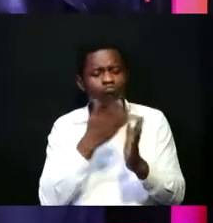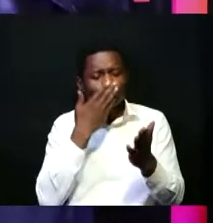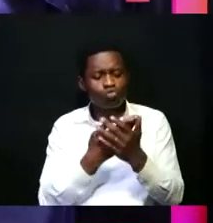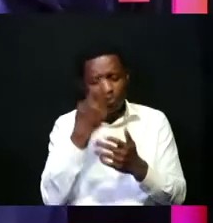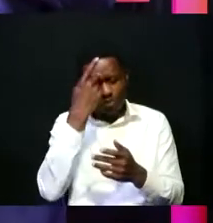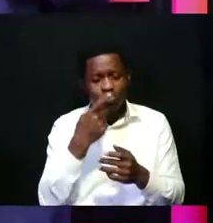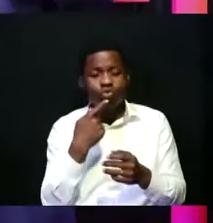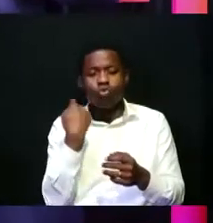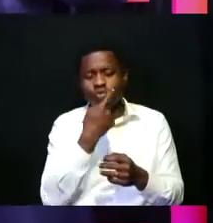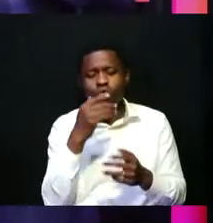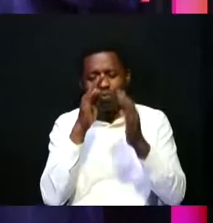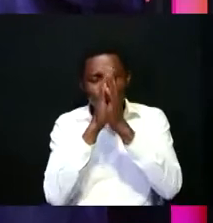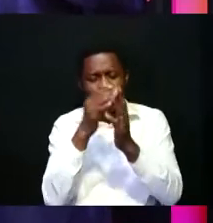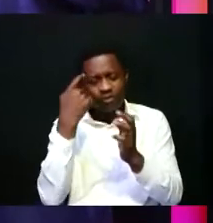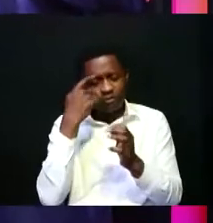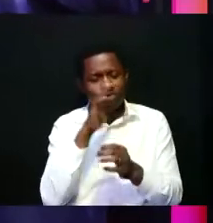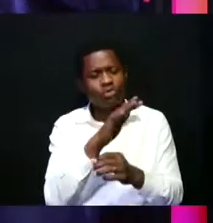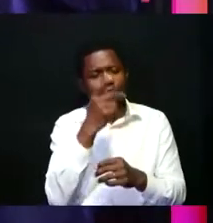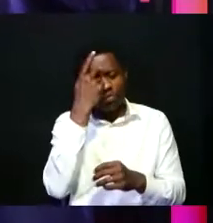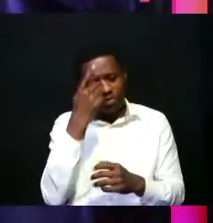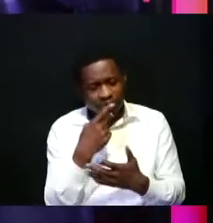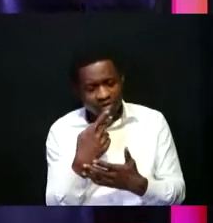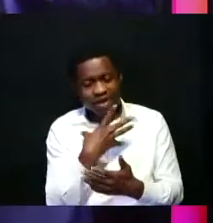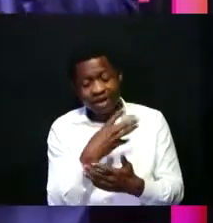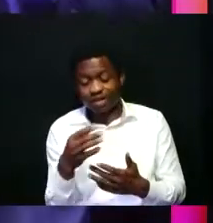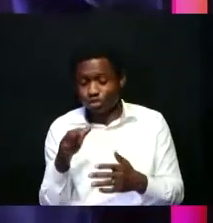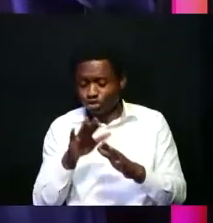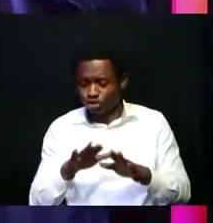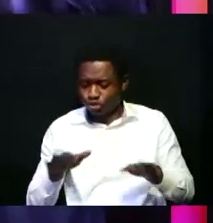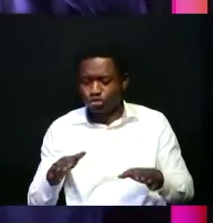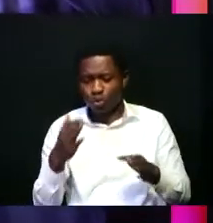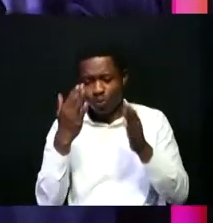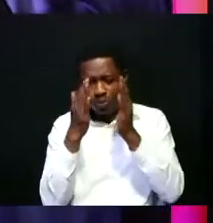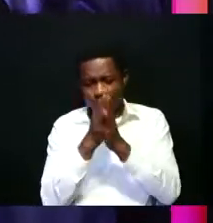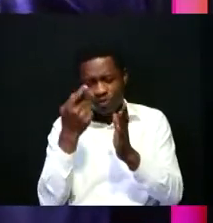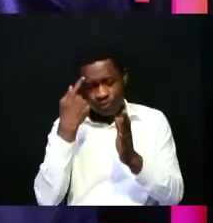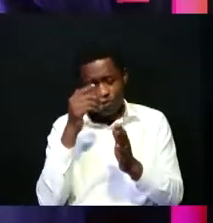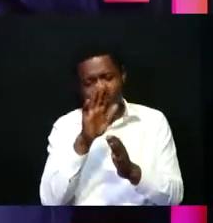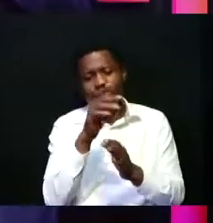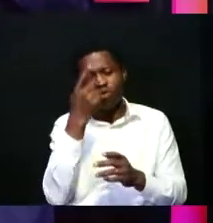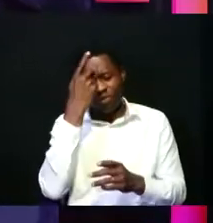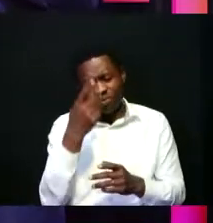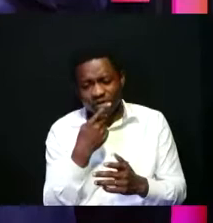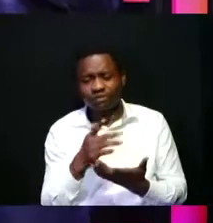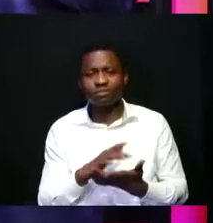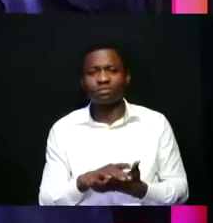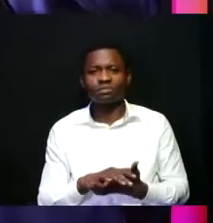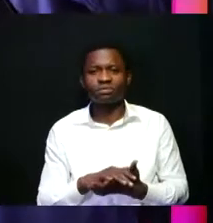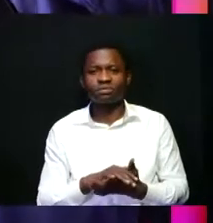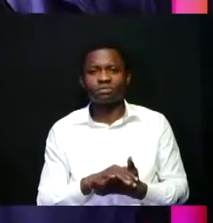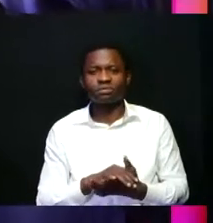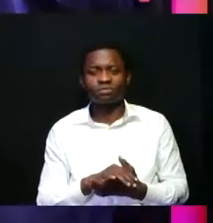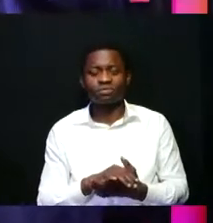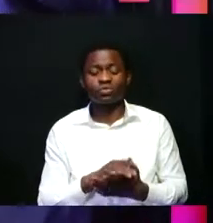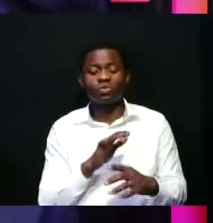Children who can also bear their parents up in prayer. Don't see them quarreling every day and